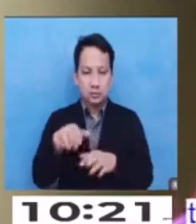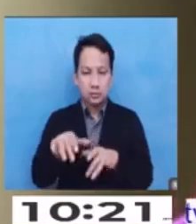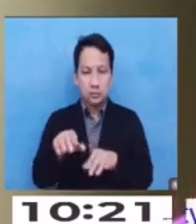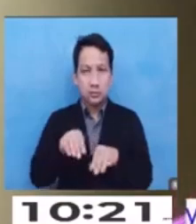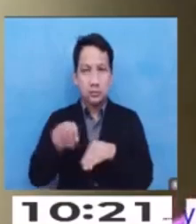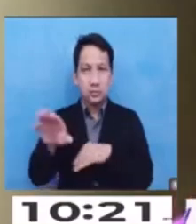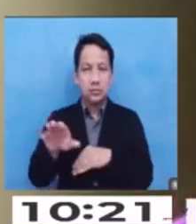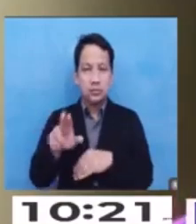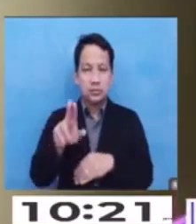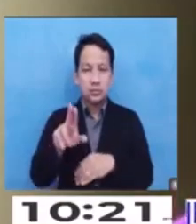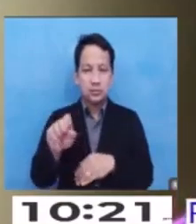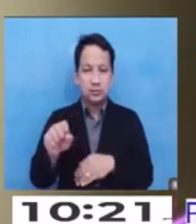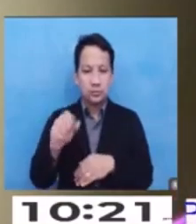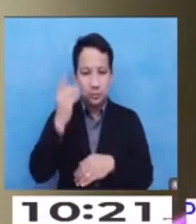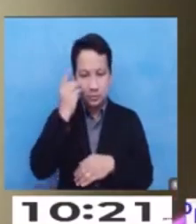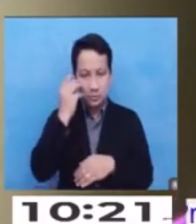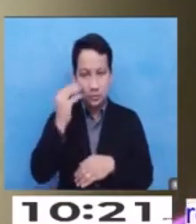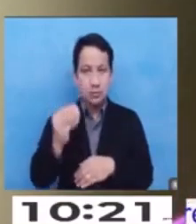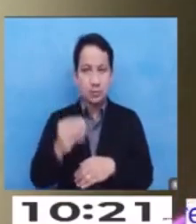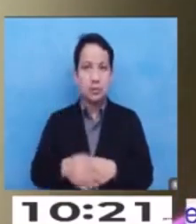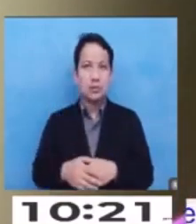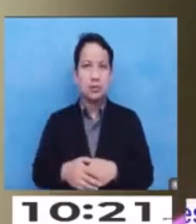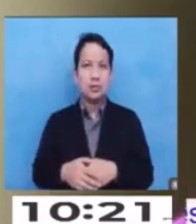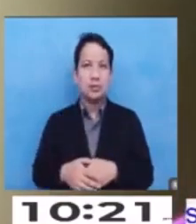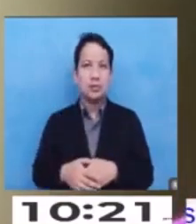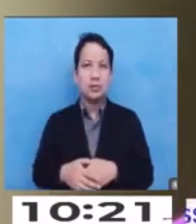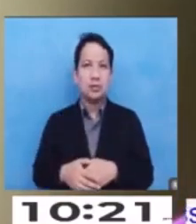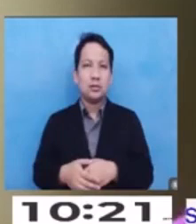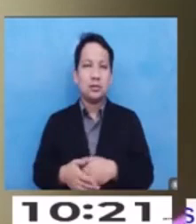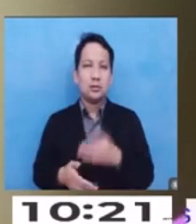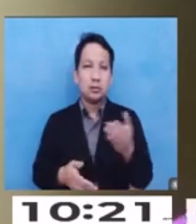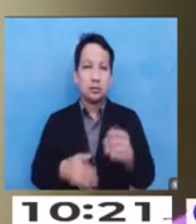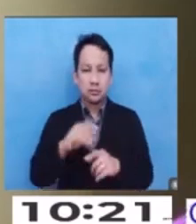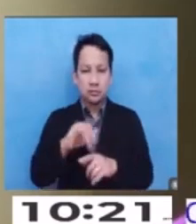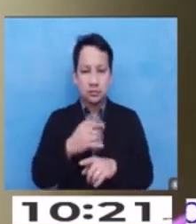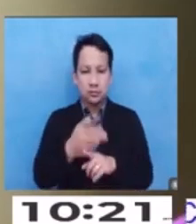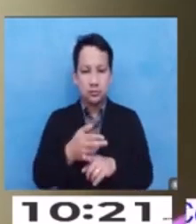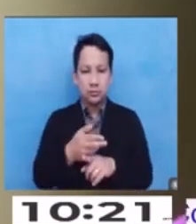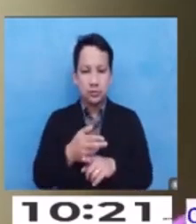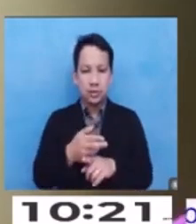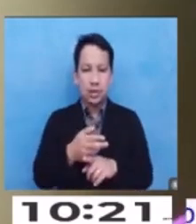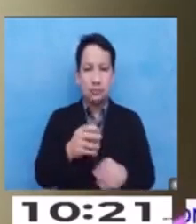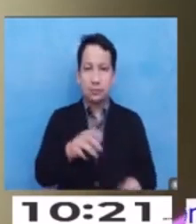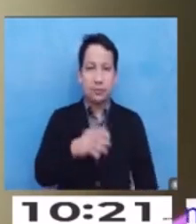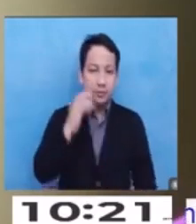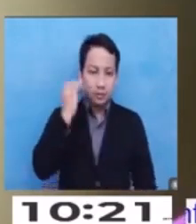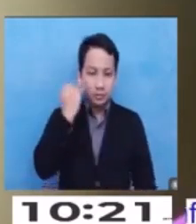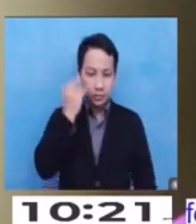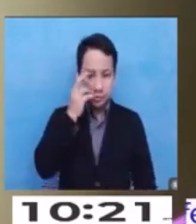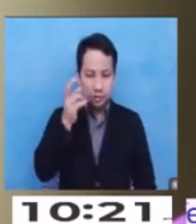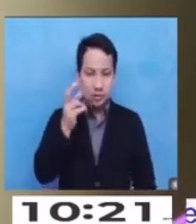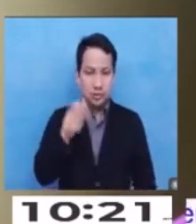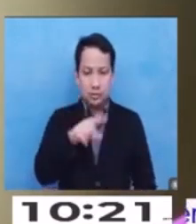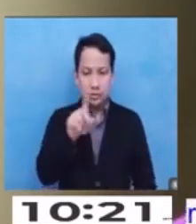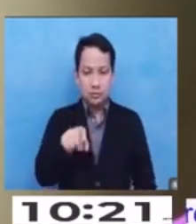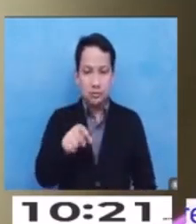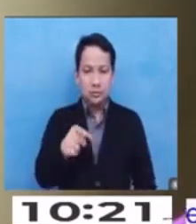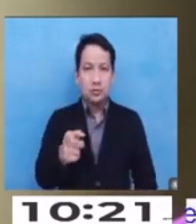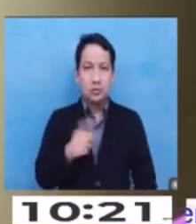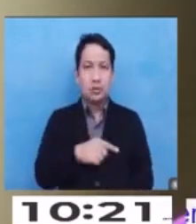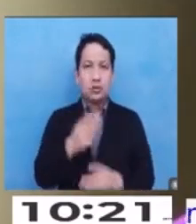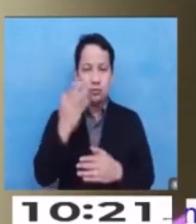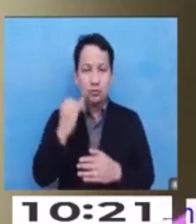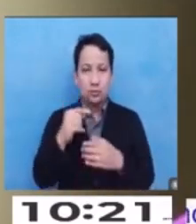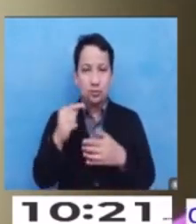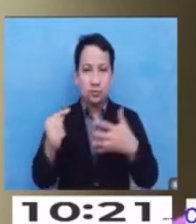MAPA. USEC MAPA, July Rada from Manila Standard today has this question for you. What are the